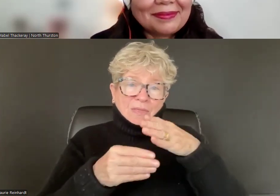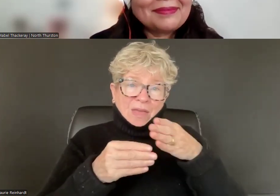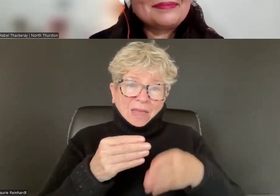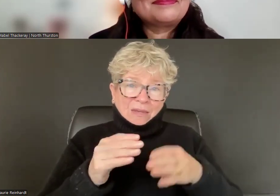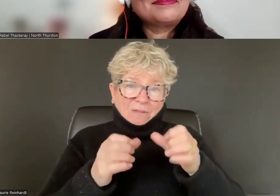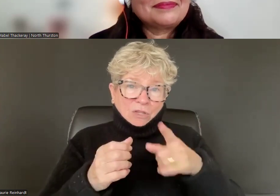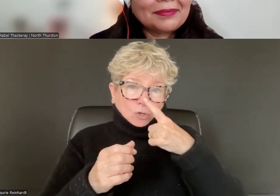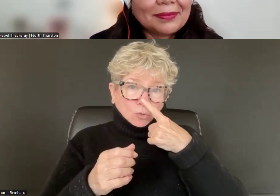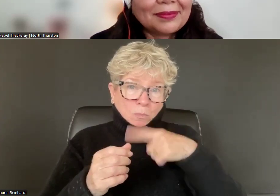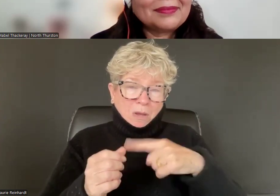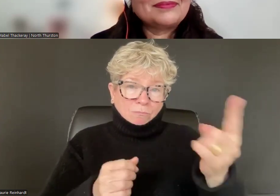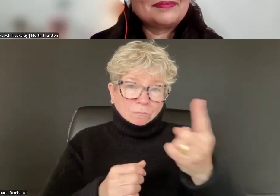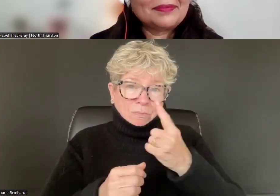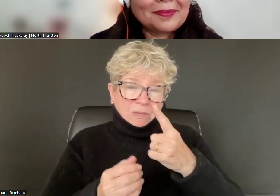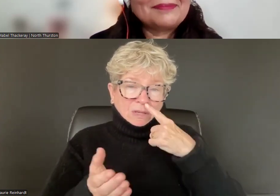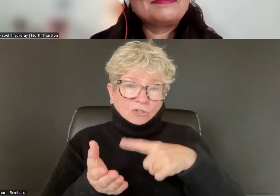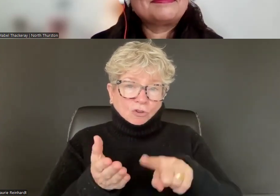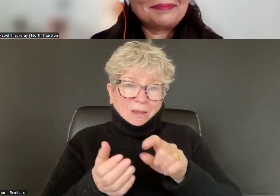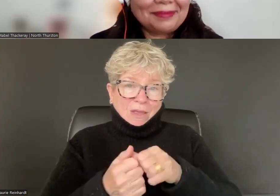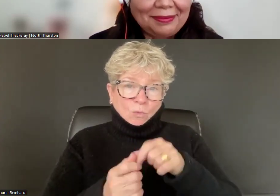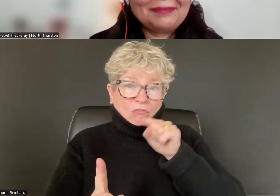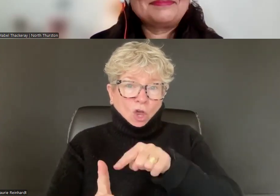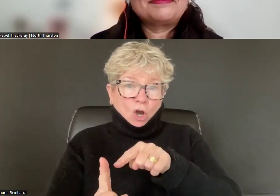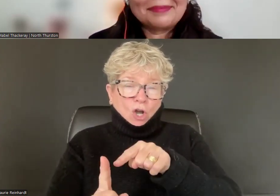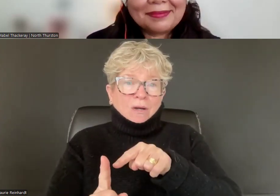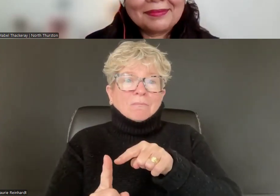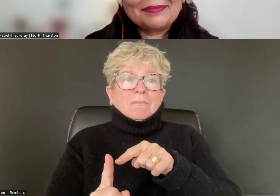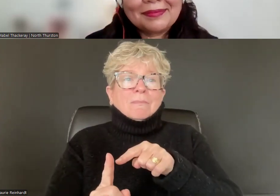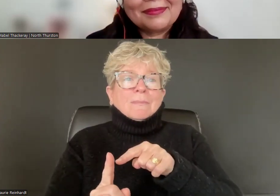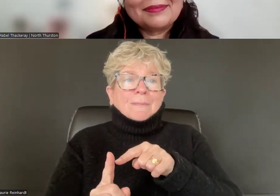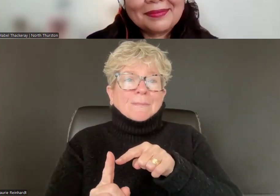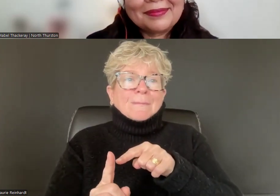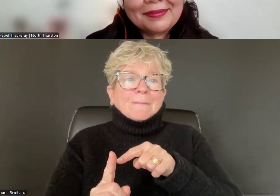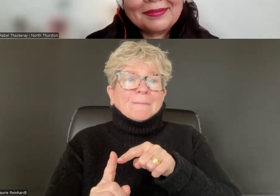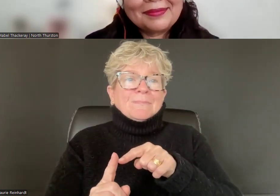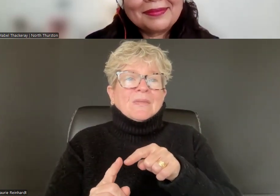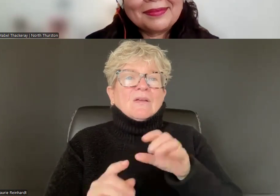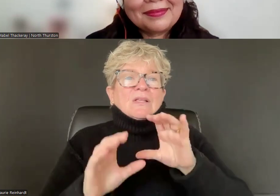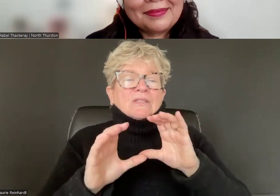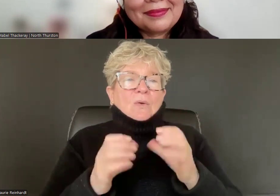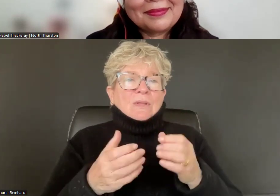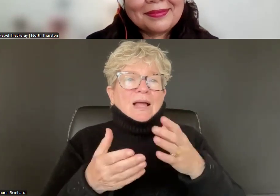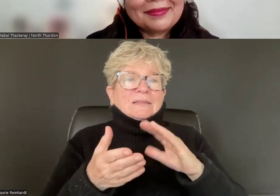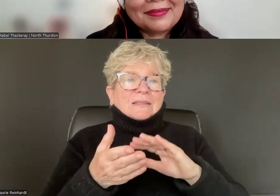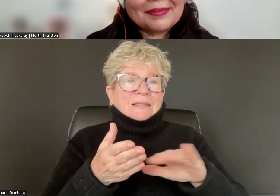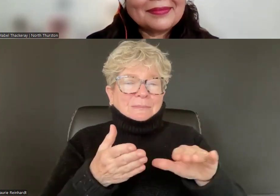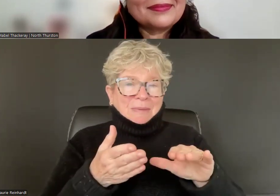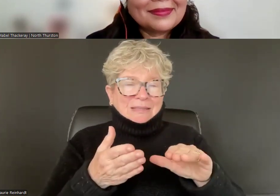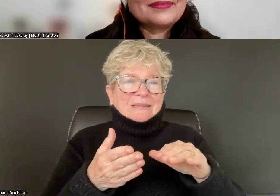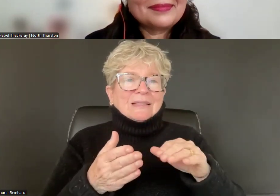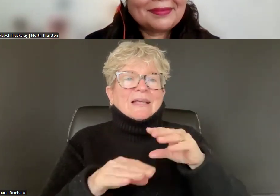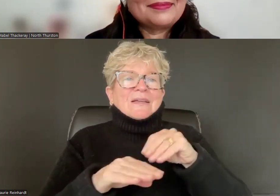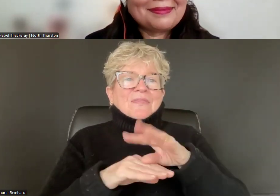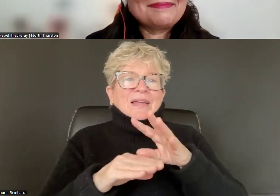period to check in, that would be great." And so when class dismissed, the counselor was outside the